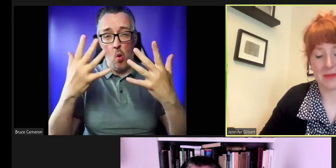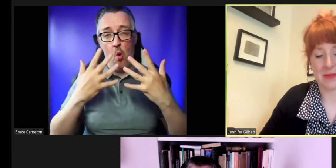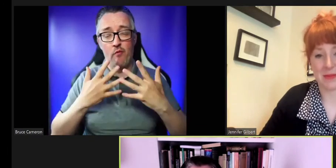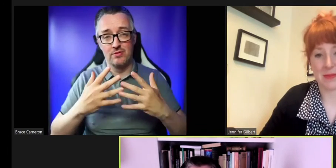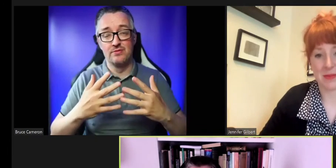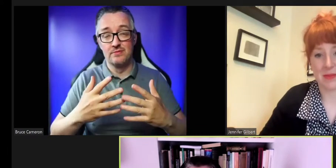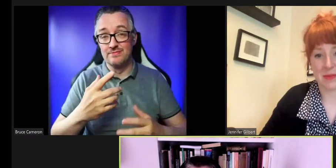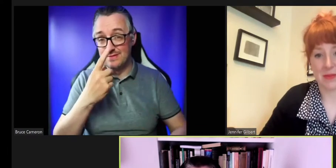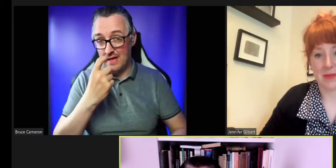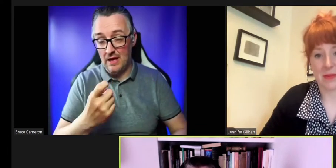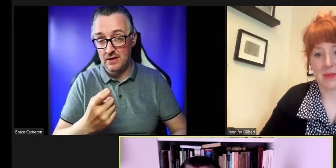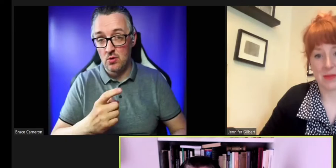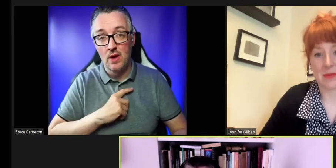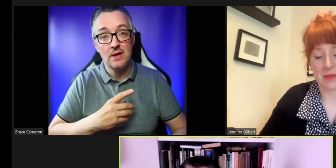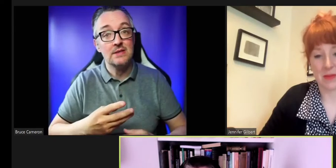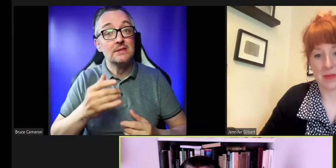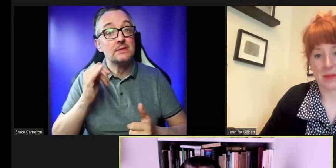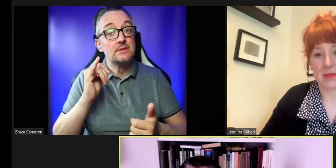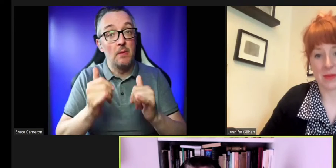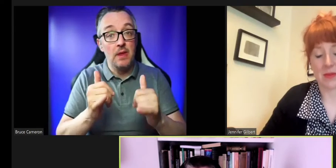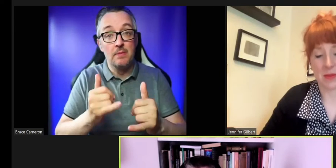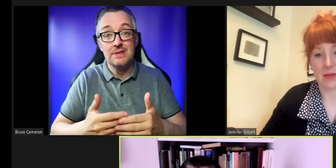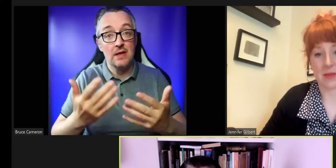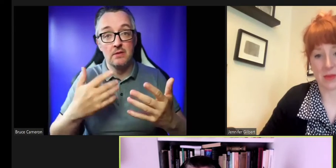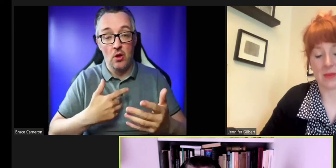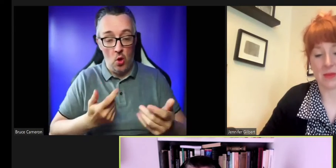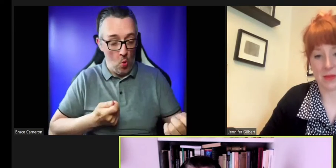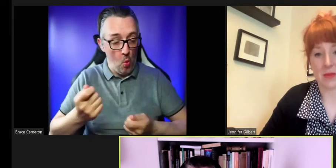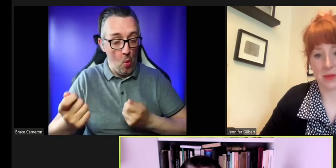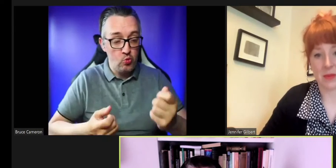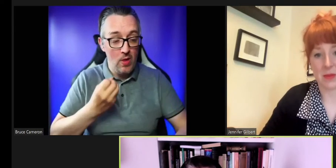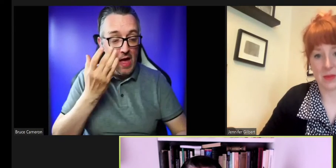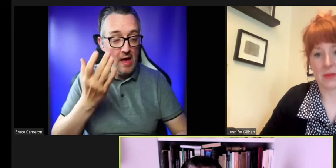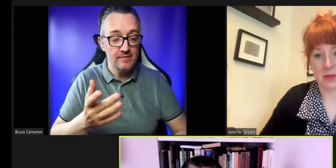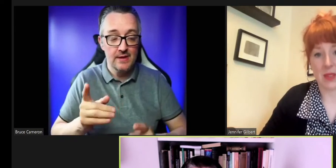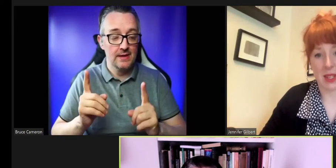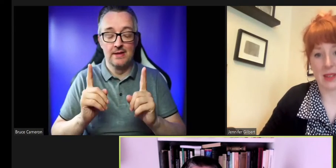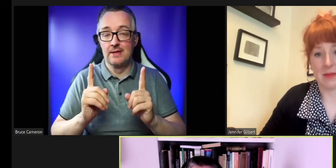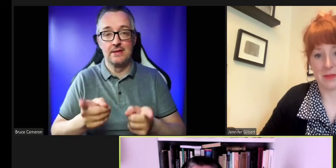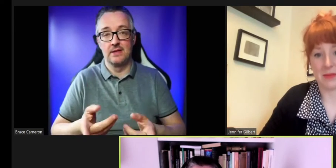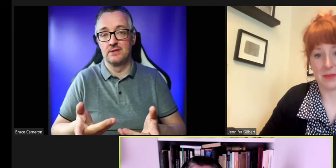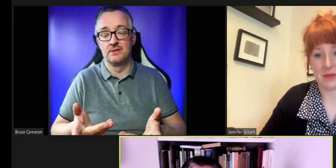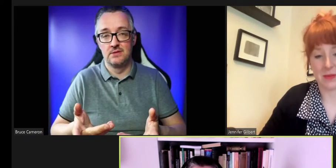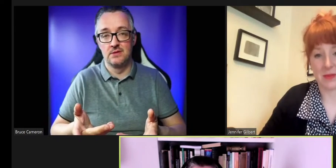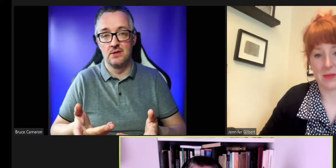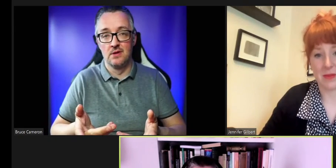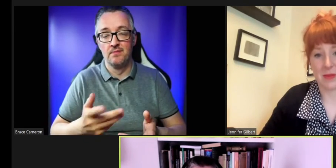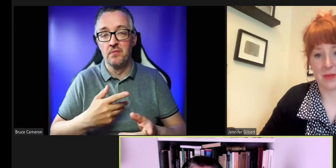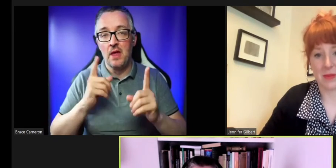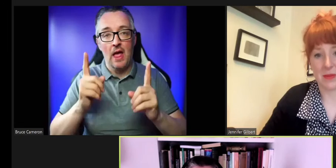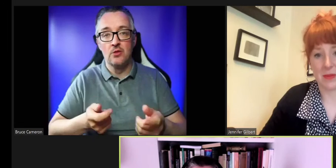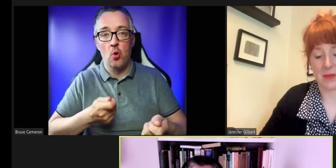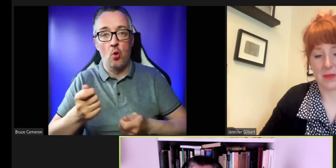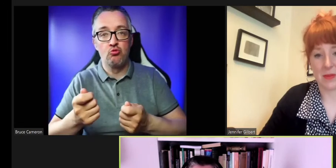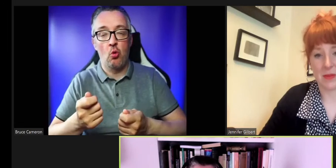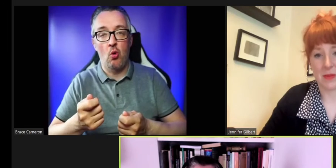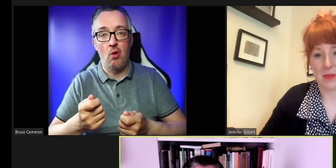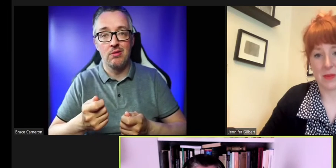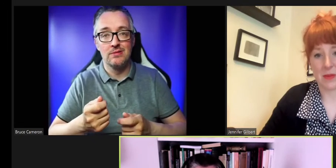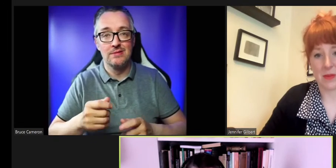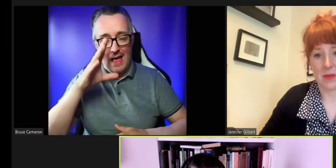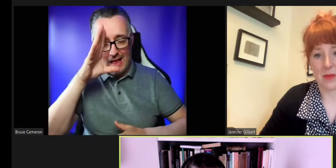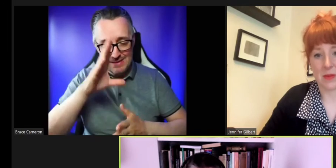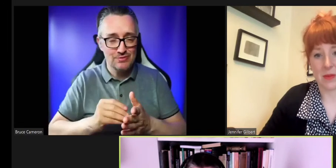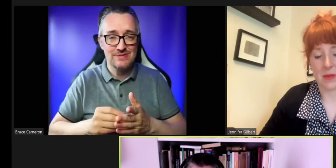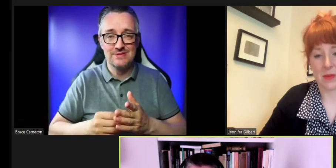unfortunately there are still days that I can't control every day of the year, and I can't control every experience. And to give you an